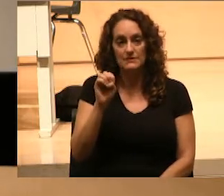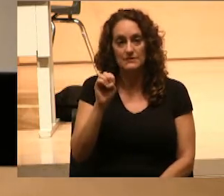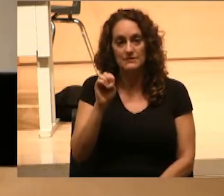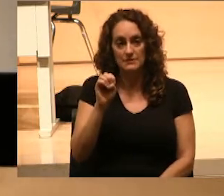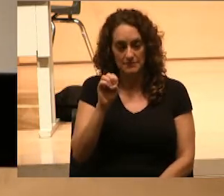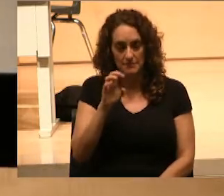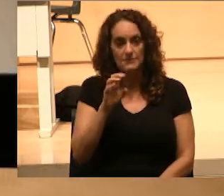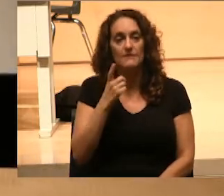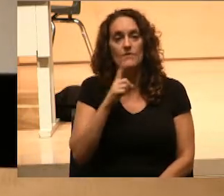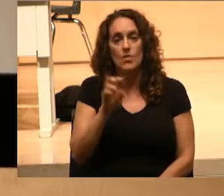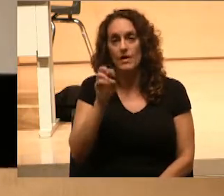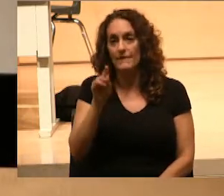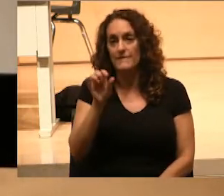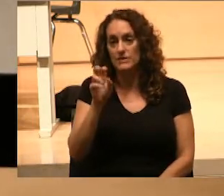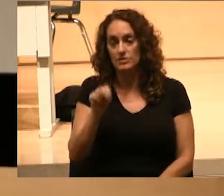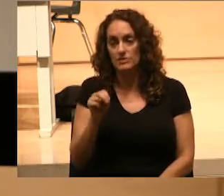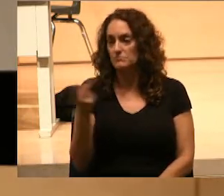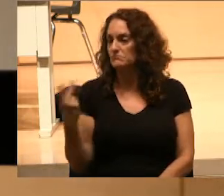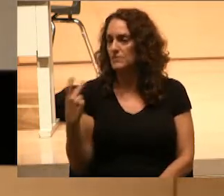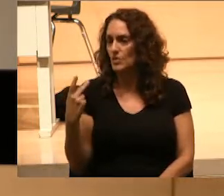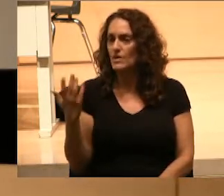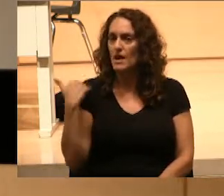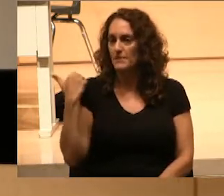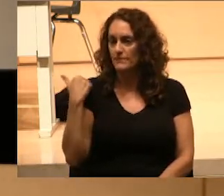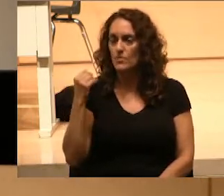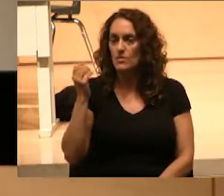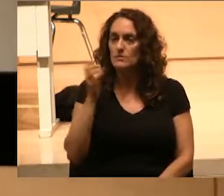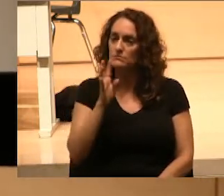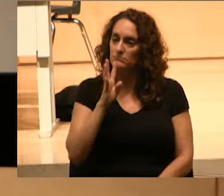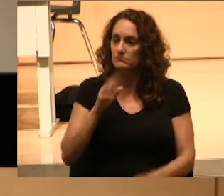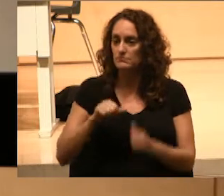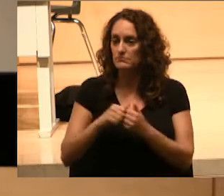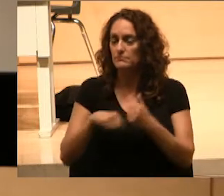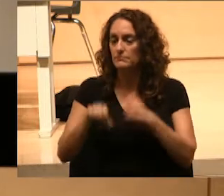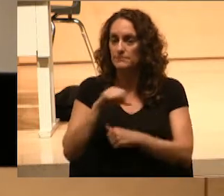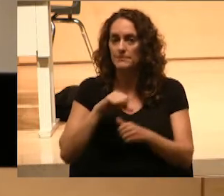And you and I spoke briefly at the beginning of this